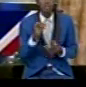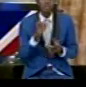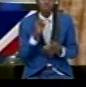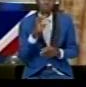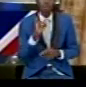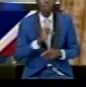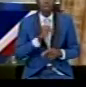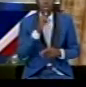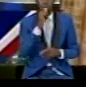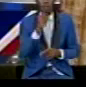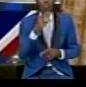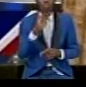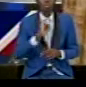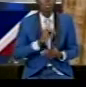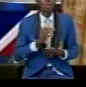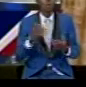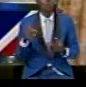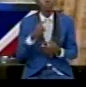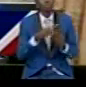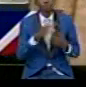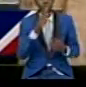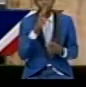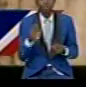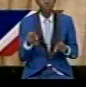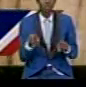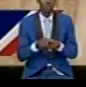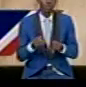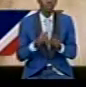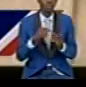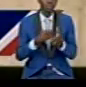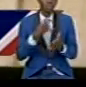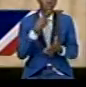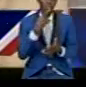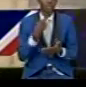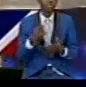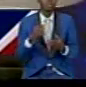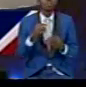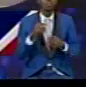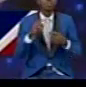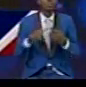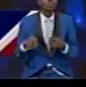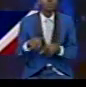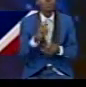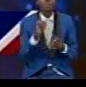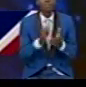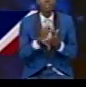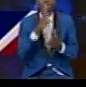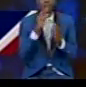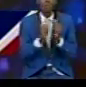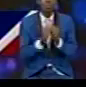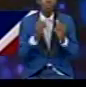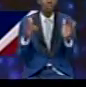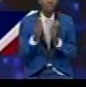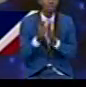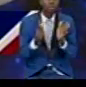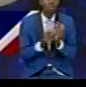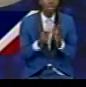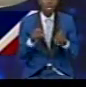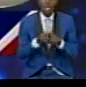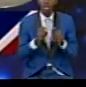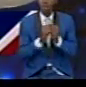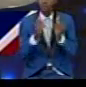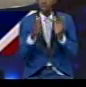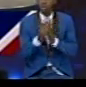so I want you to be as I am as well. It says, to them that are without law, as without law,